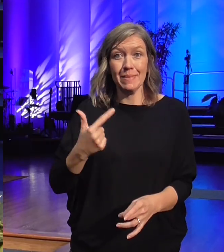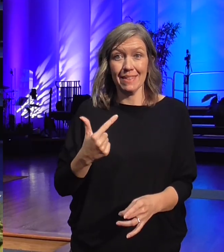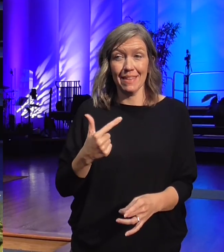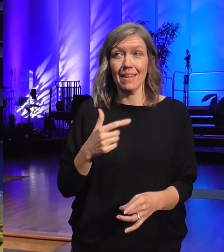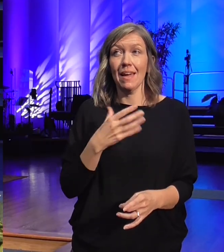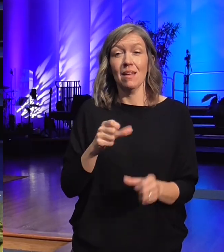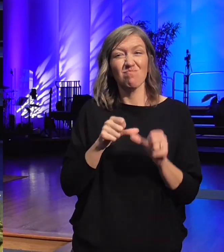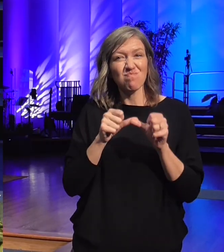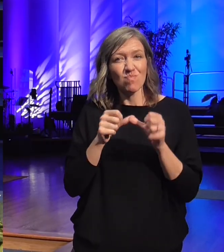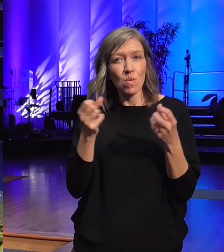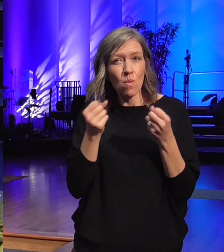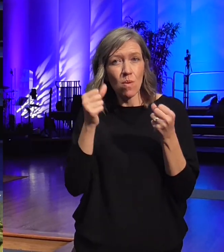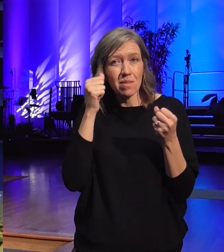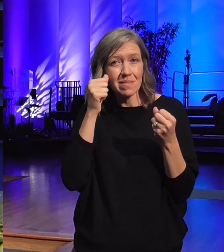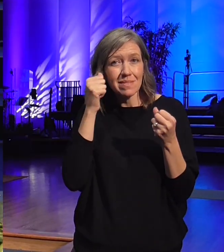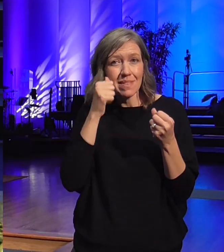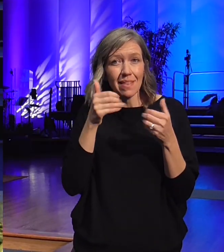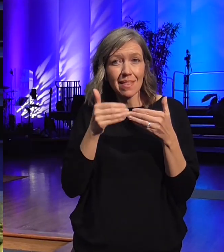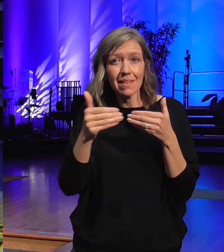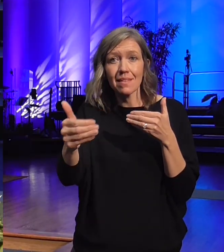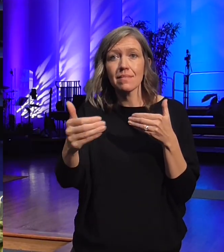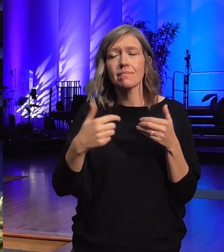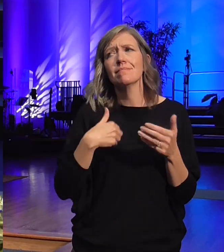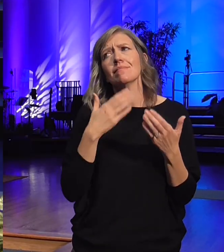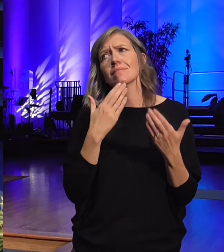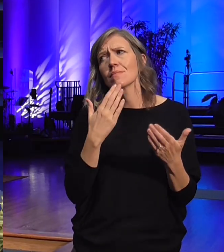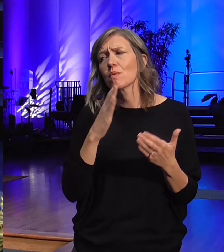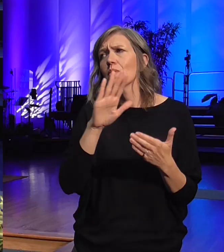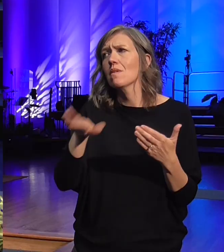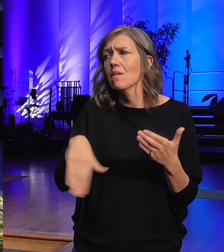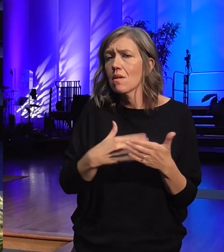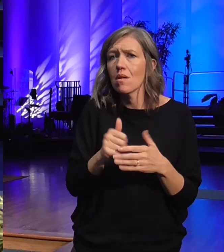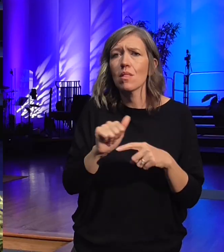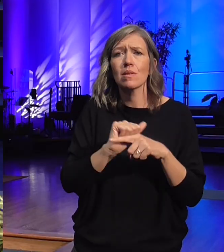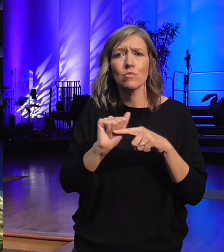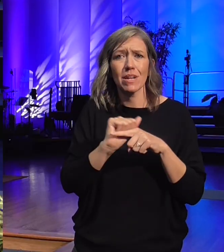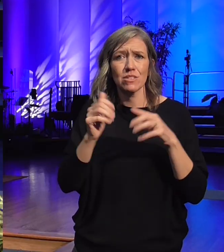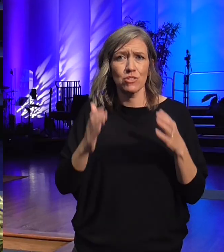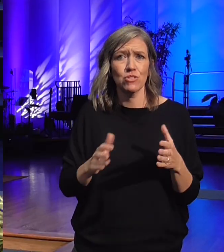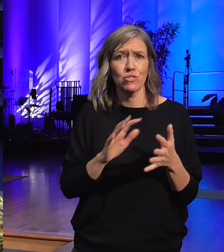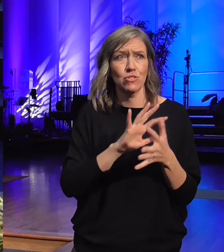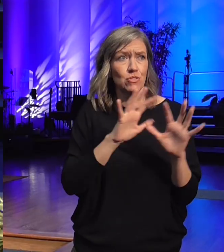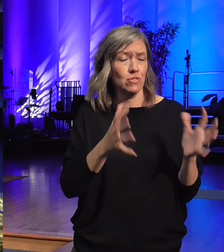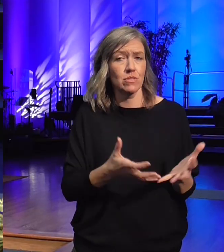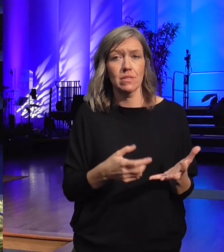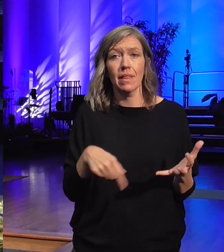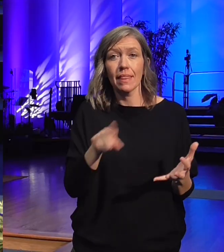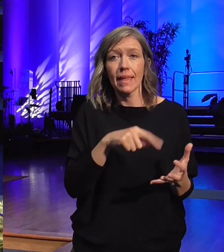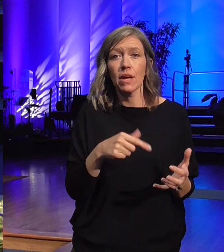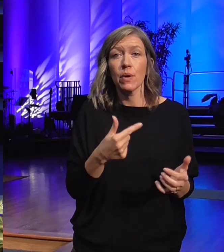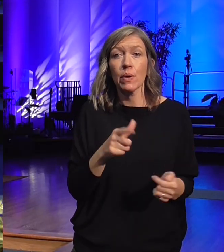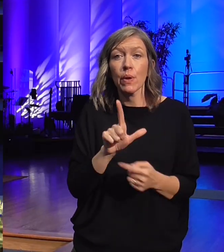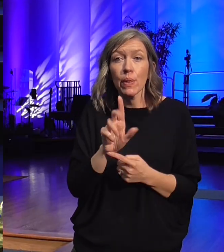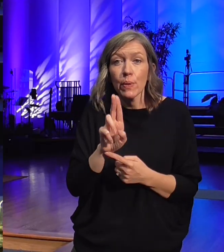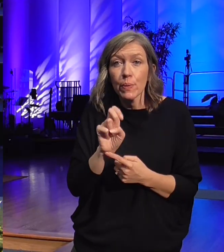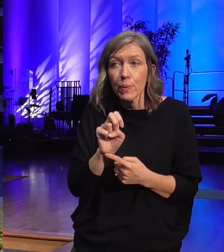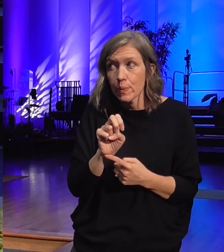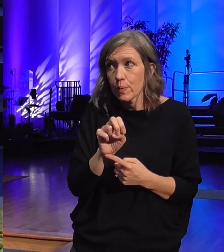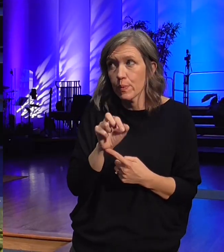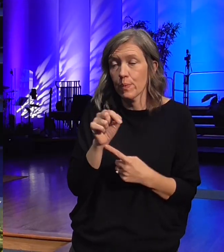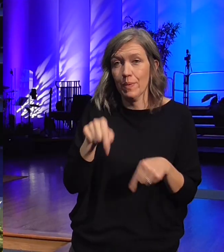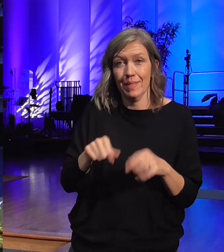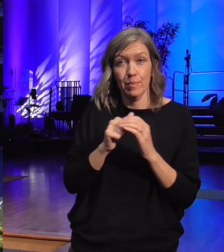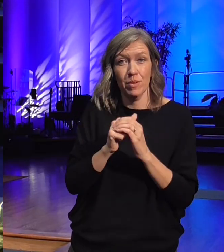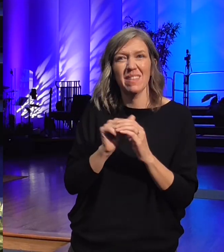prayer daily. And I give thanks to all our practitioners, for they are the glue in their prayers. That's what I would